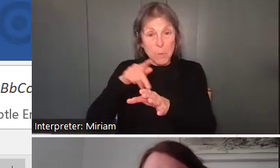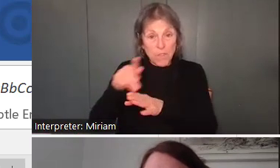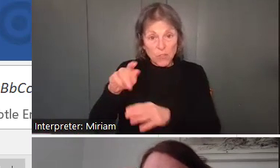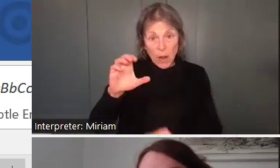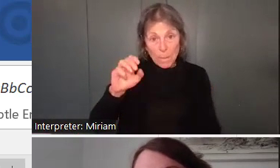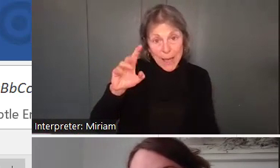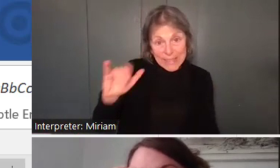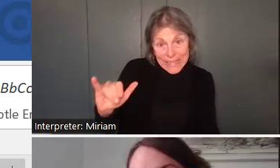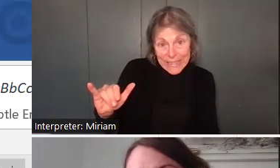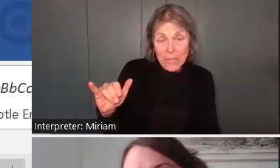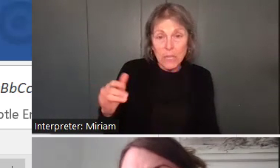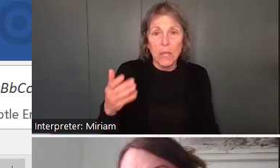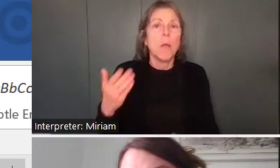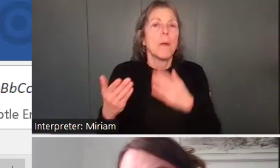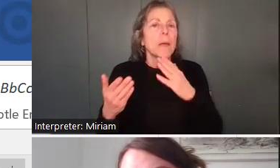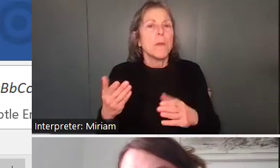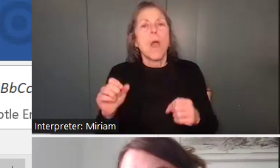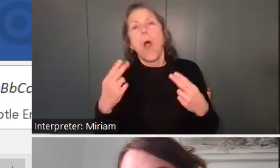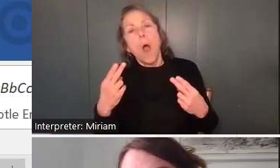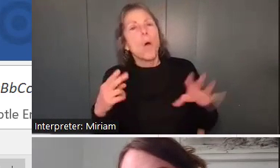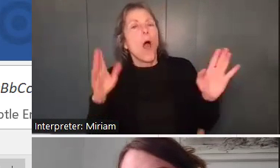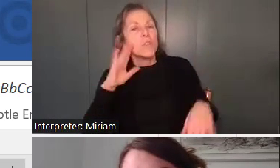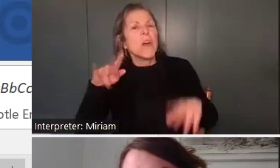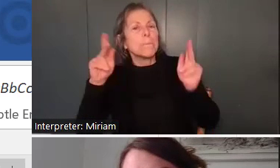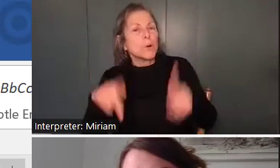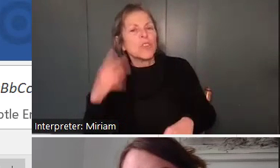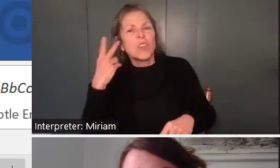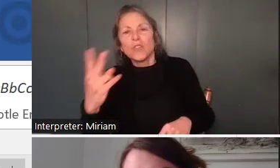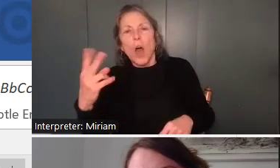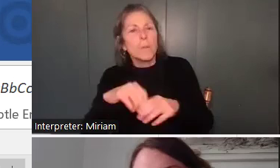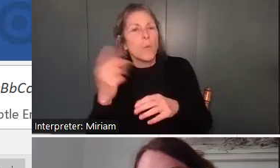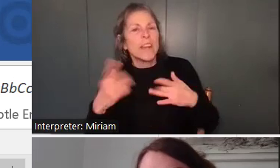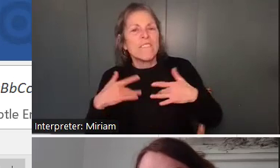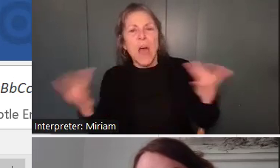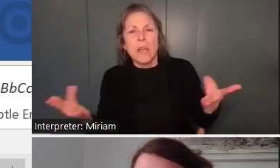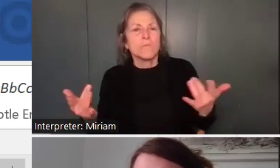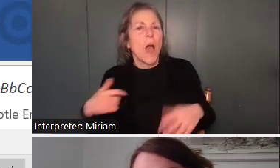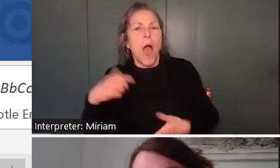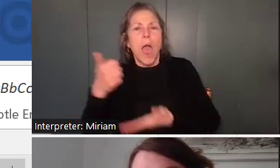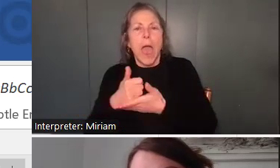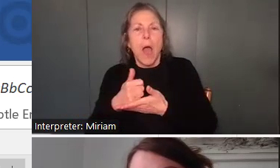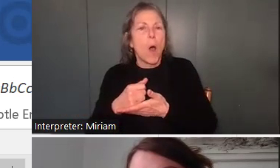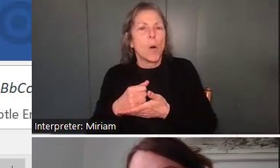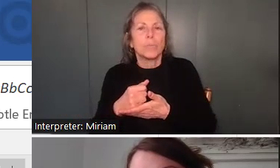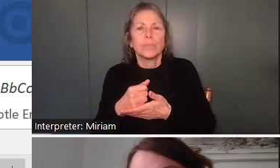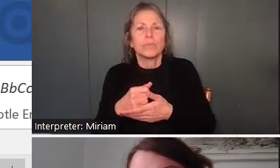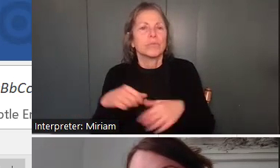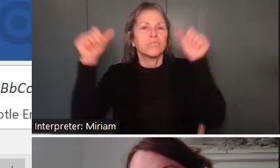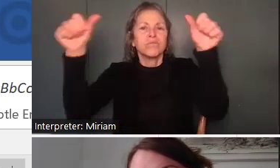Because some, you know, there might be the person who's like, oh, I saw them at this one event and I helped put a post-it note on the